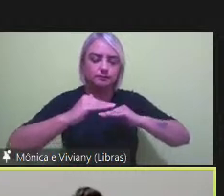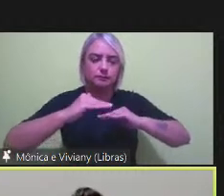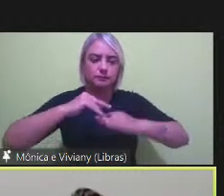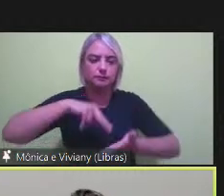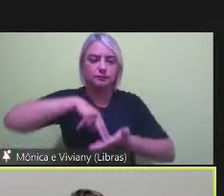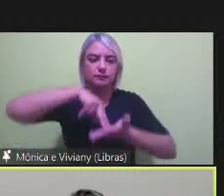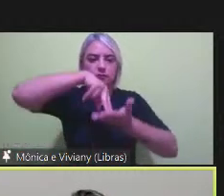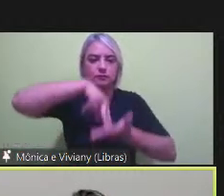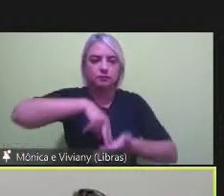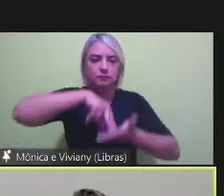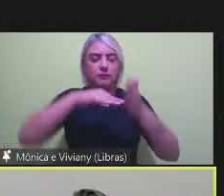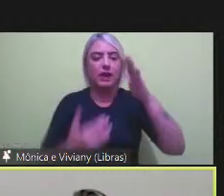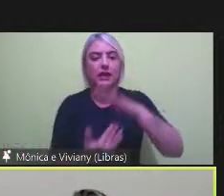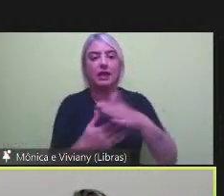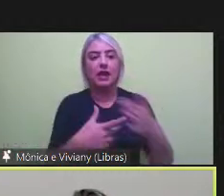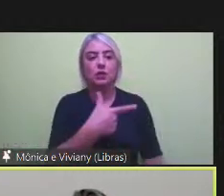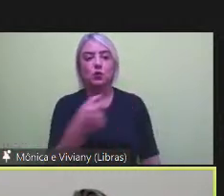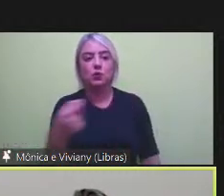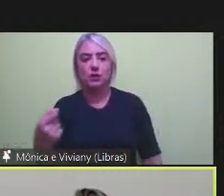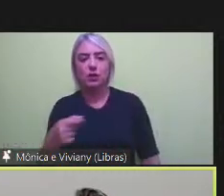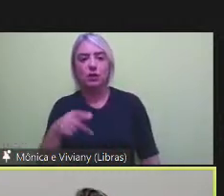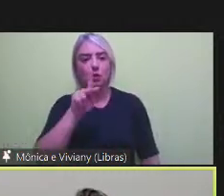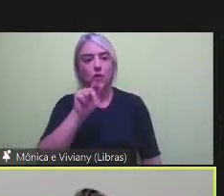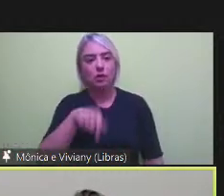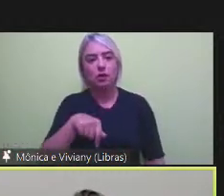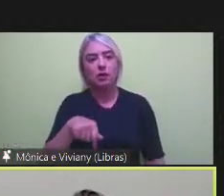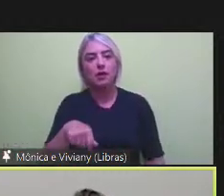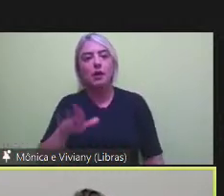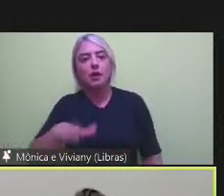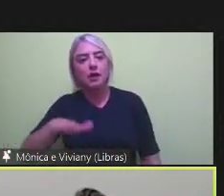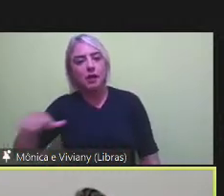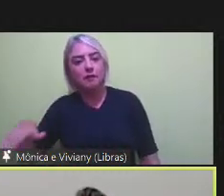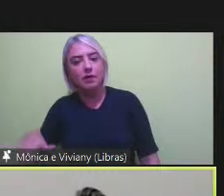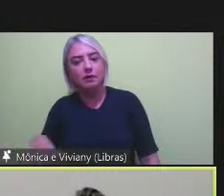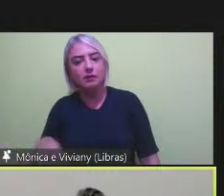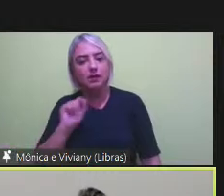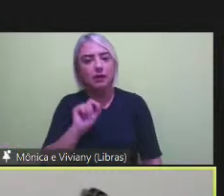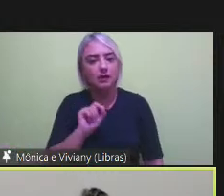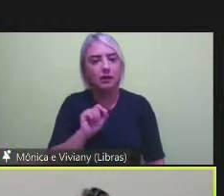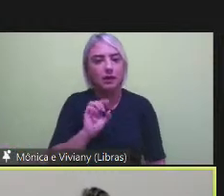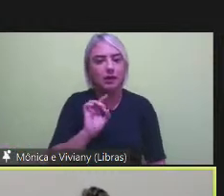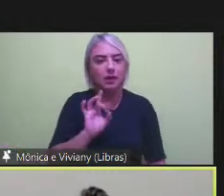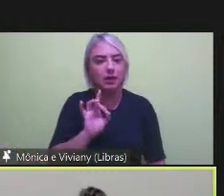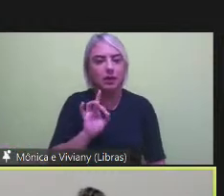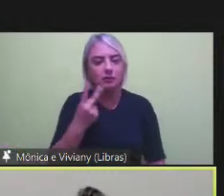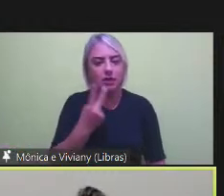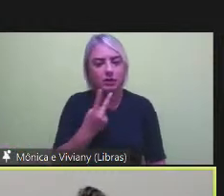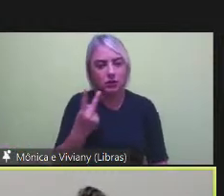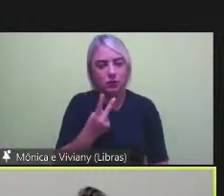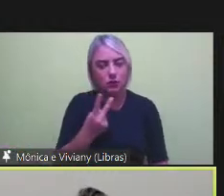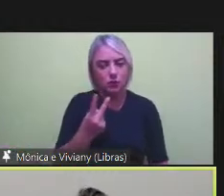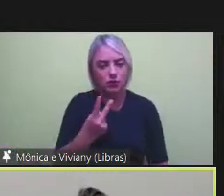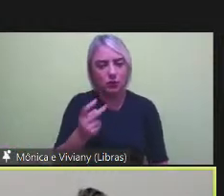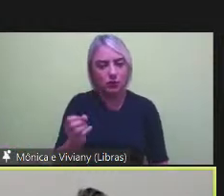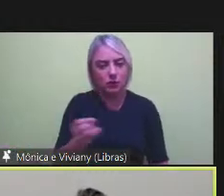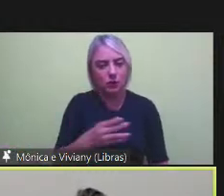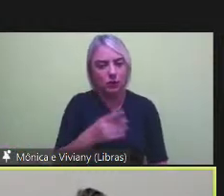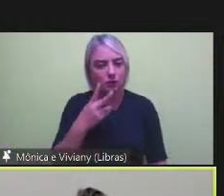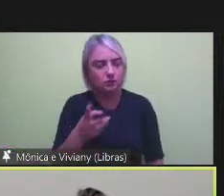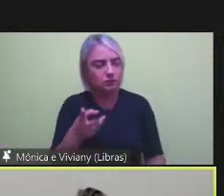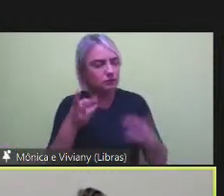Balance. And then the child one, only with